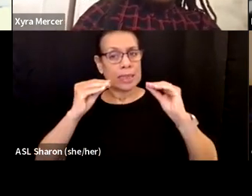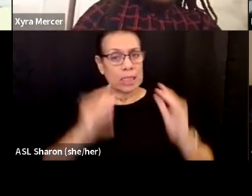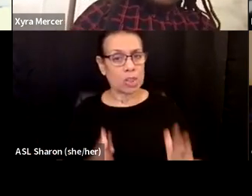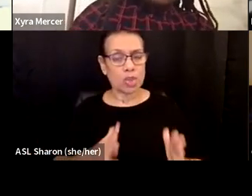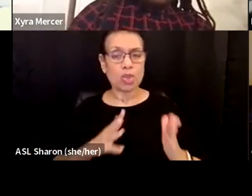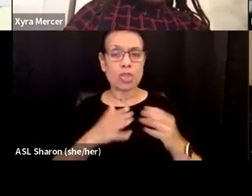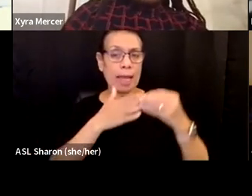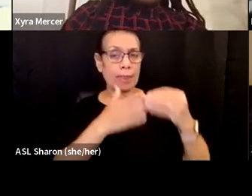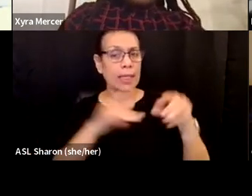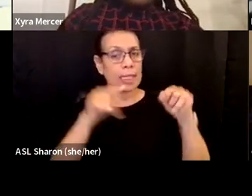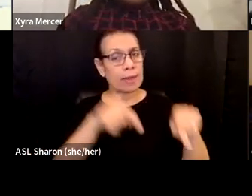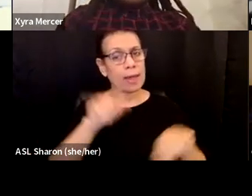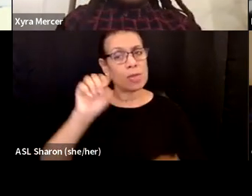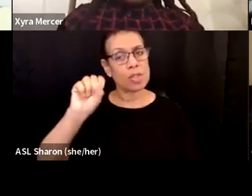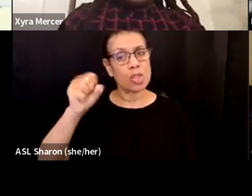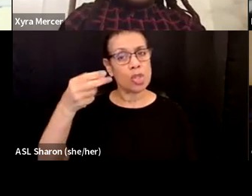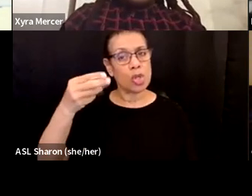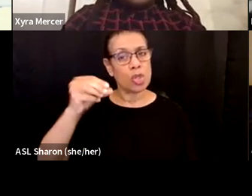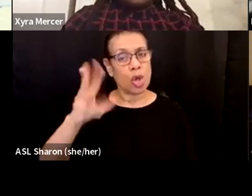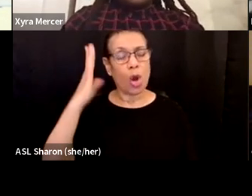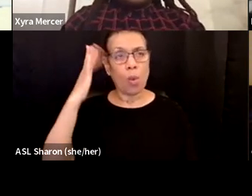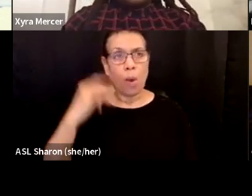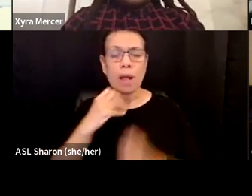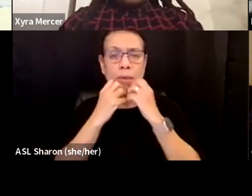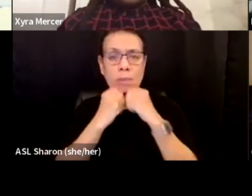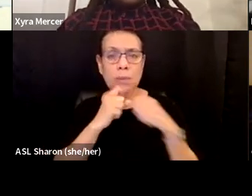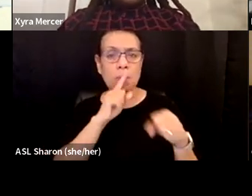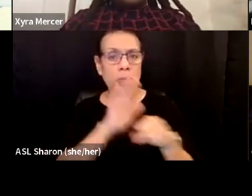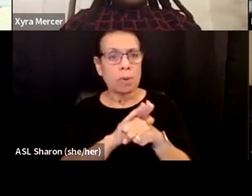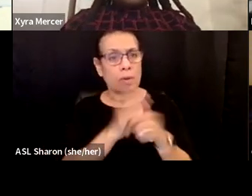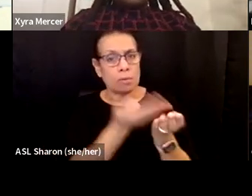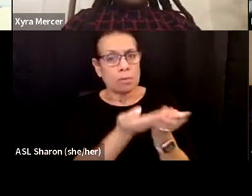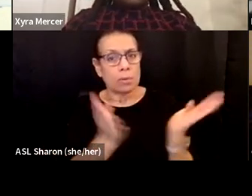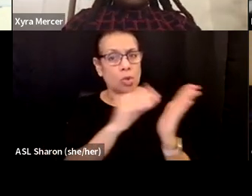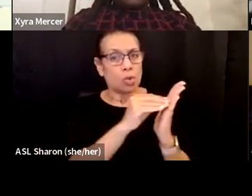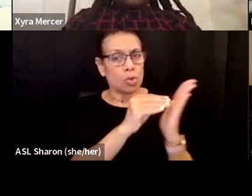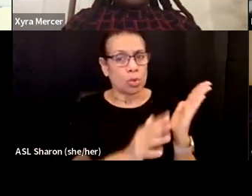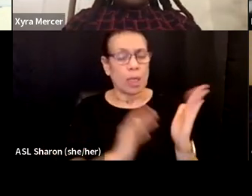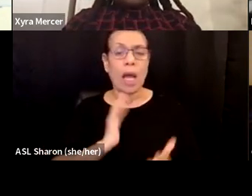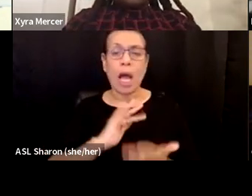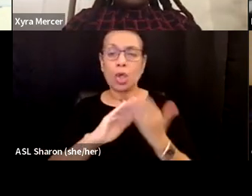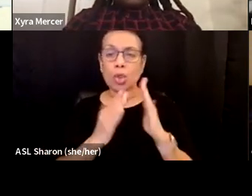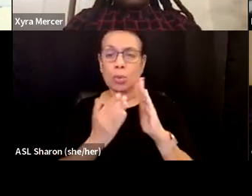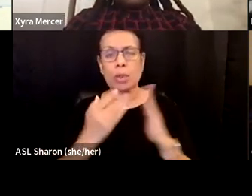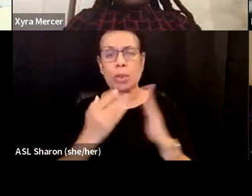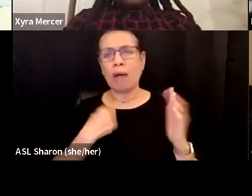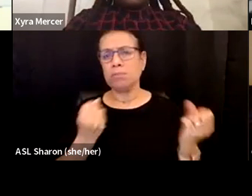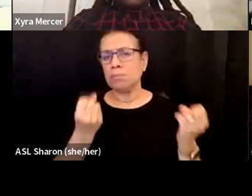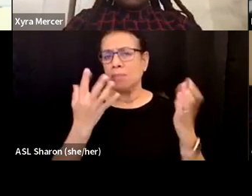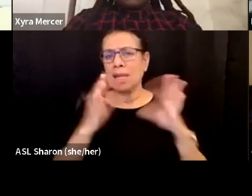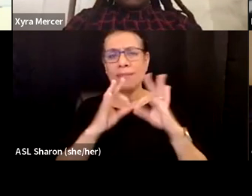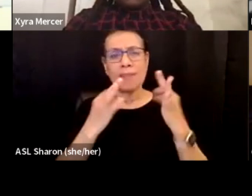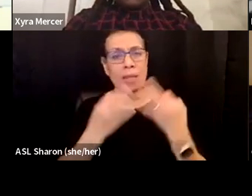leaders at the shah because of the loving commitment they demonstrate towards the shaw community our community is made up of many families who are